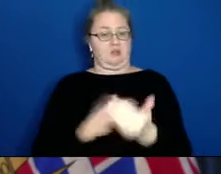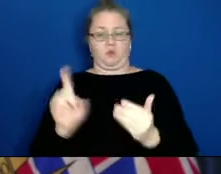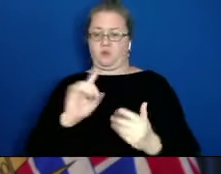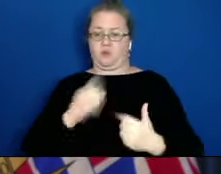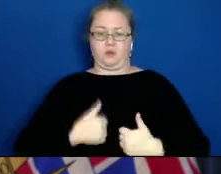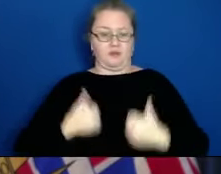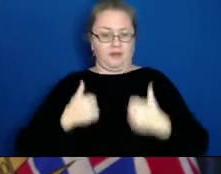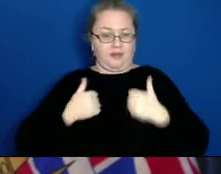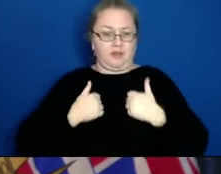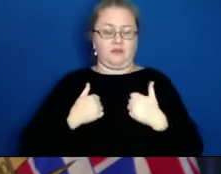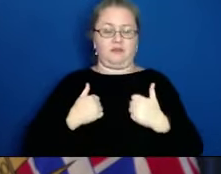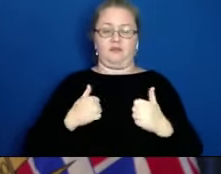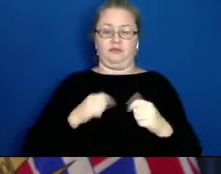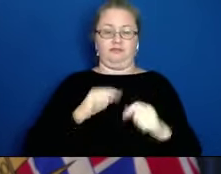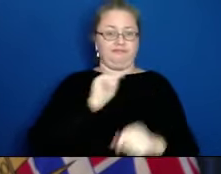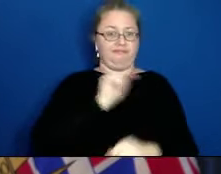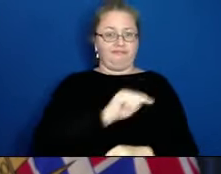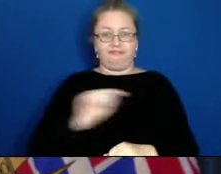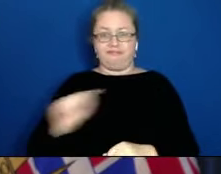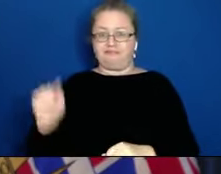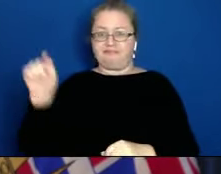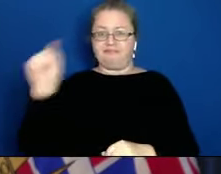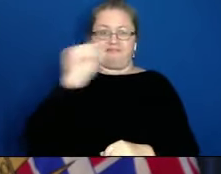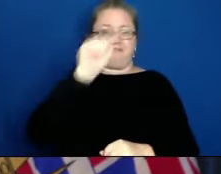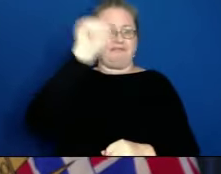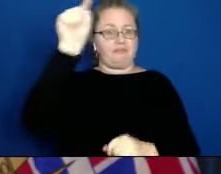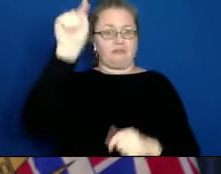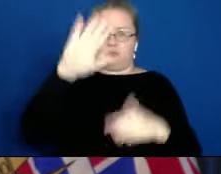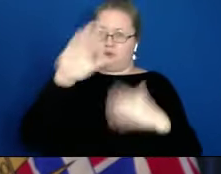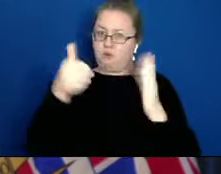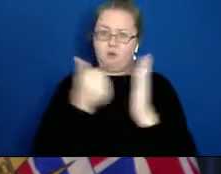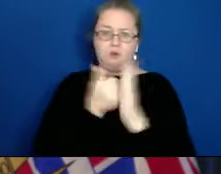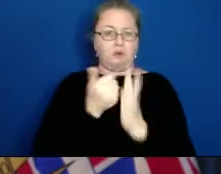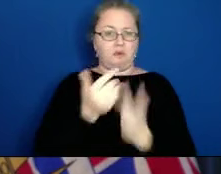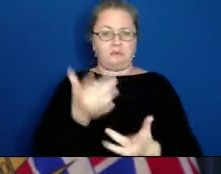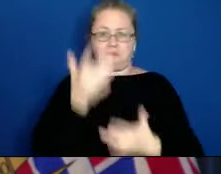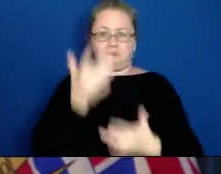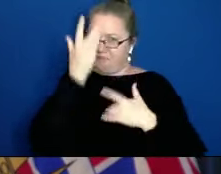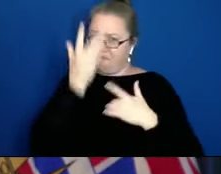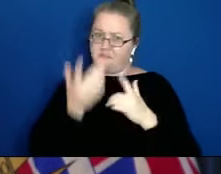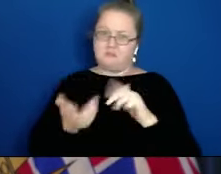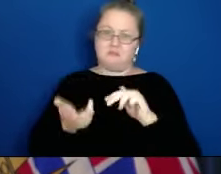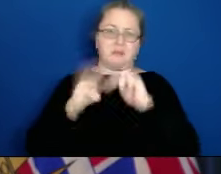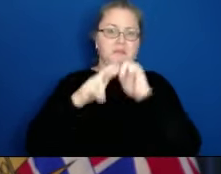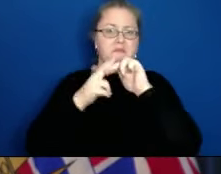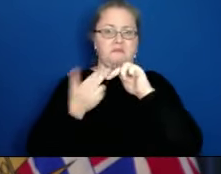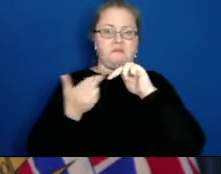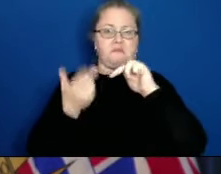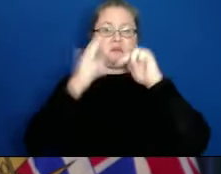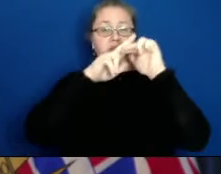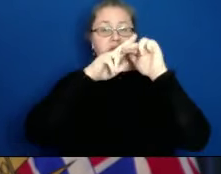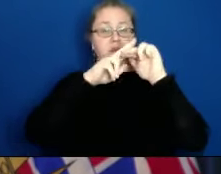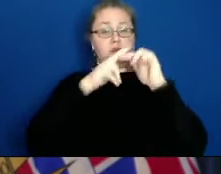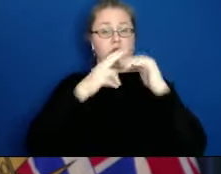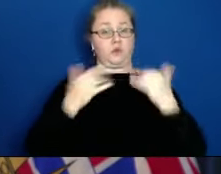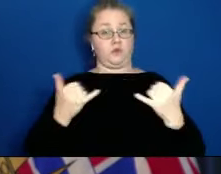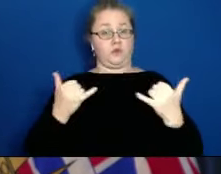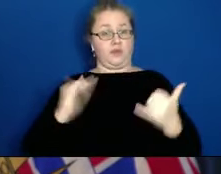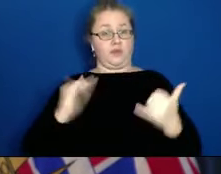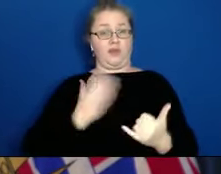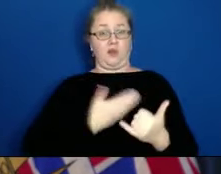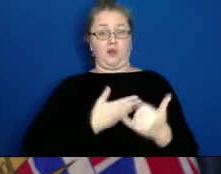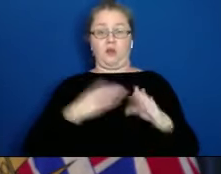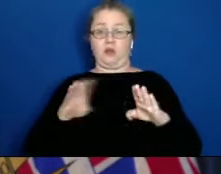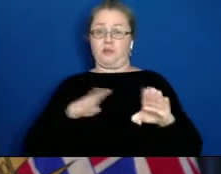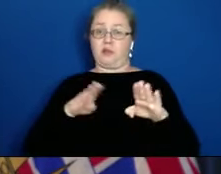health authority in the province. So now we need to do more. We need to keep our essential service, our